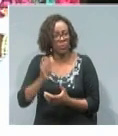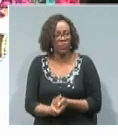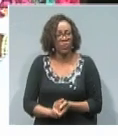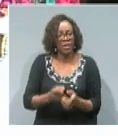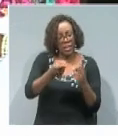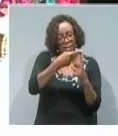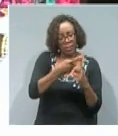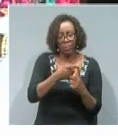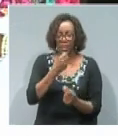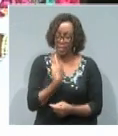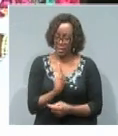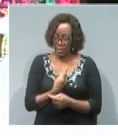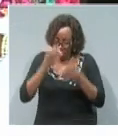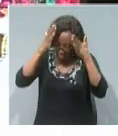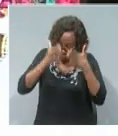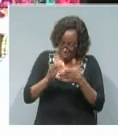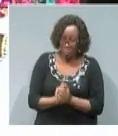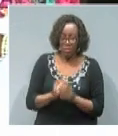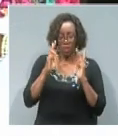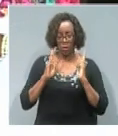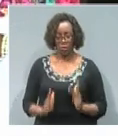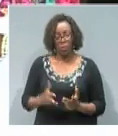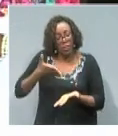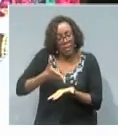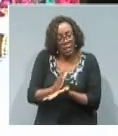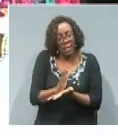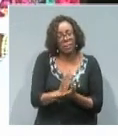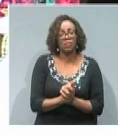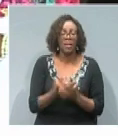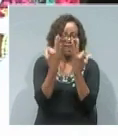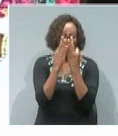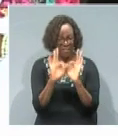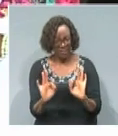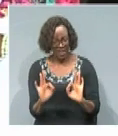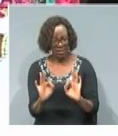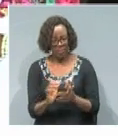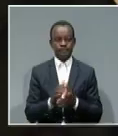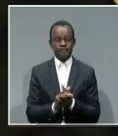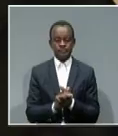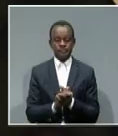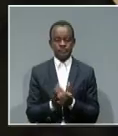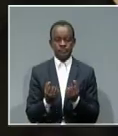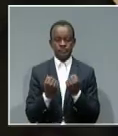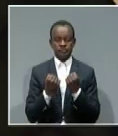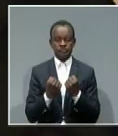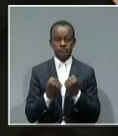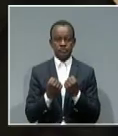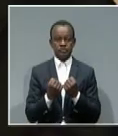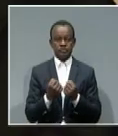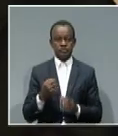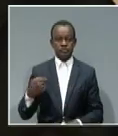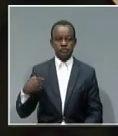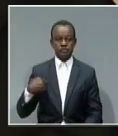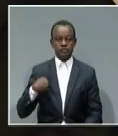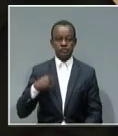self-determination, human rights, freedom, justice. Others who paid